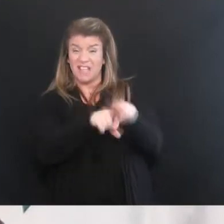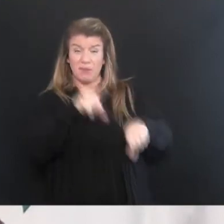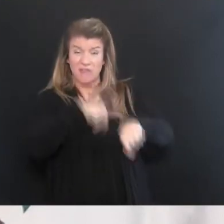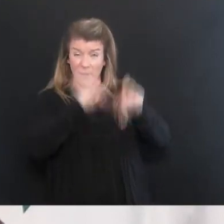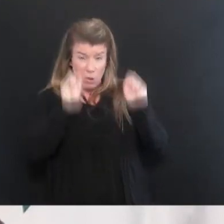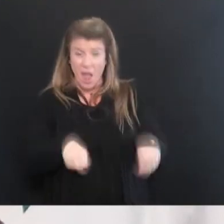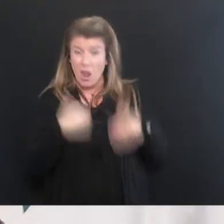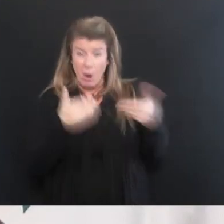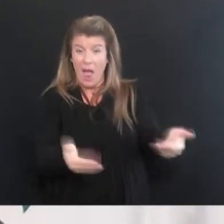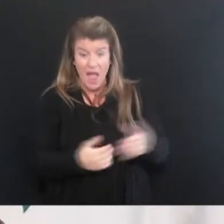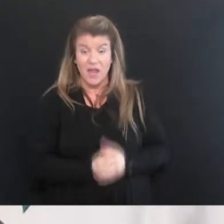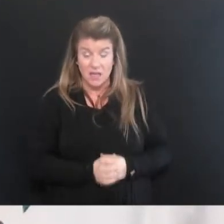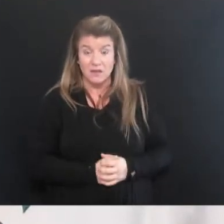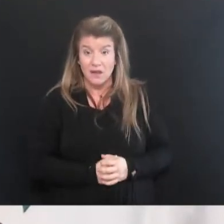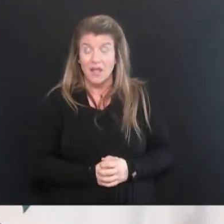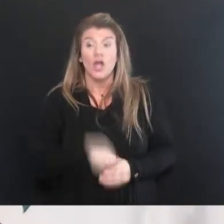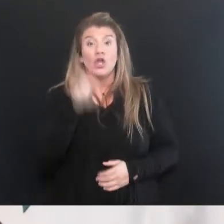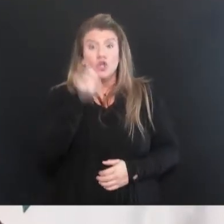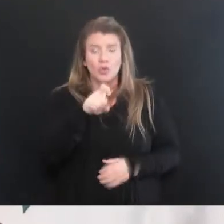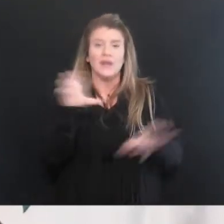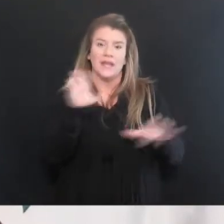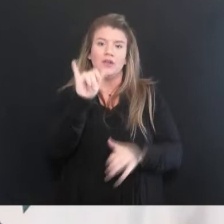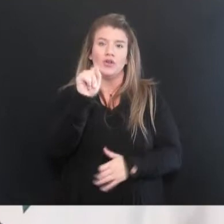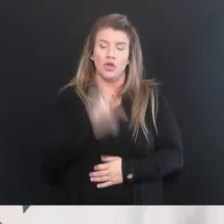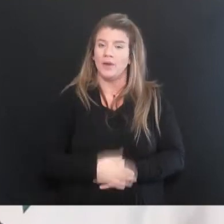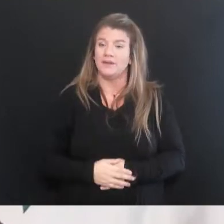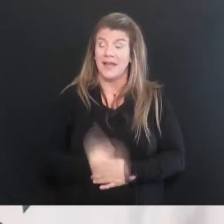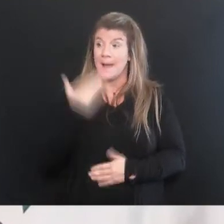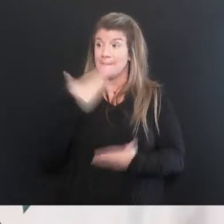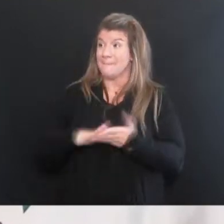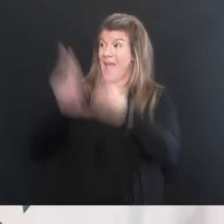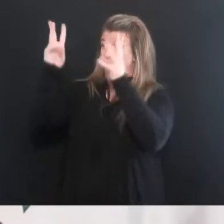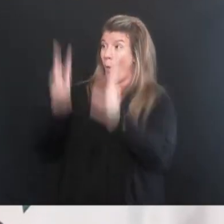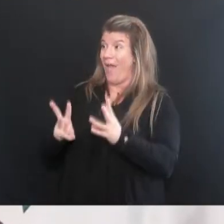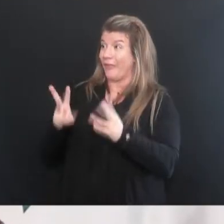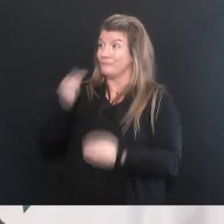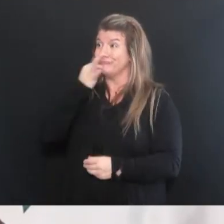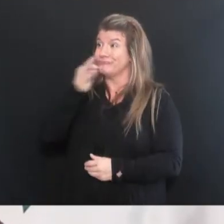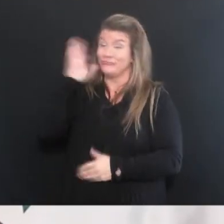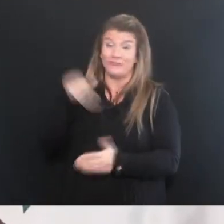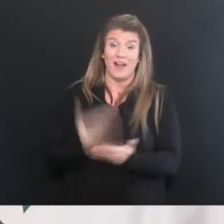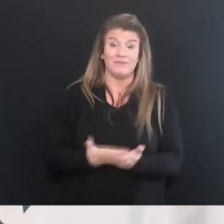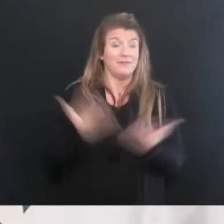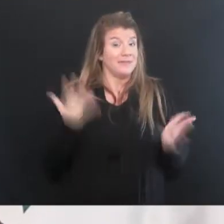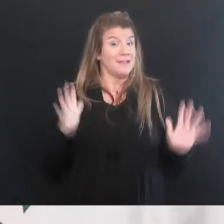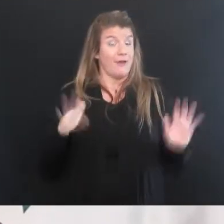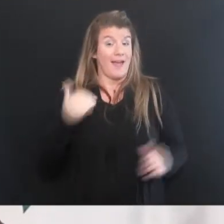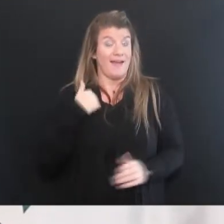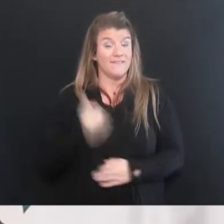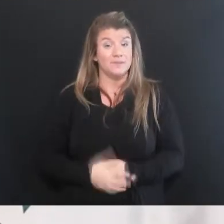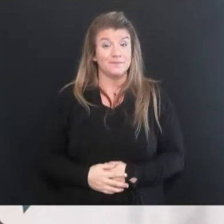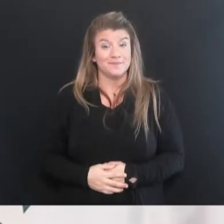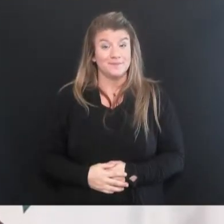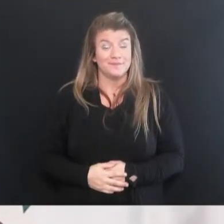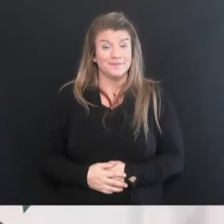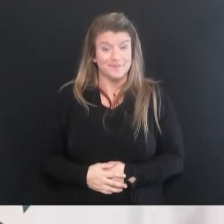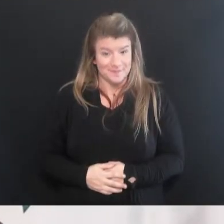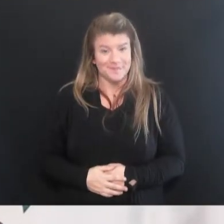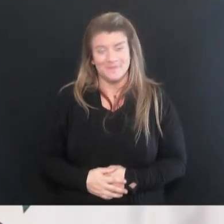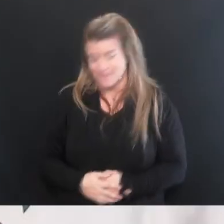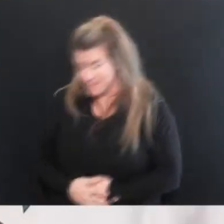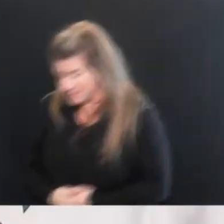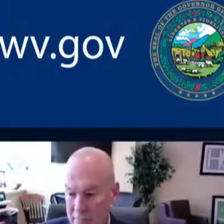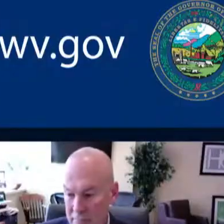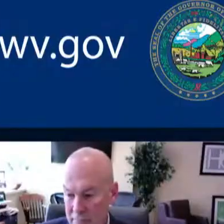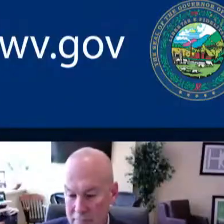and you need to do that. Bad weather's coming. That's all I got. All right, thank you, Governor.